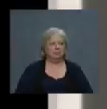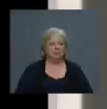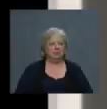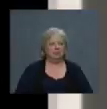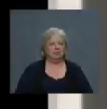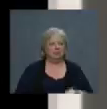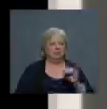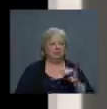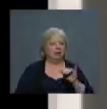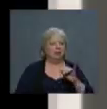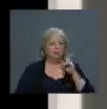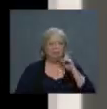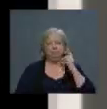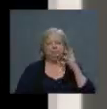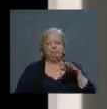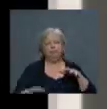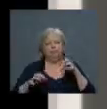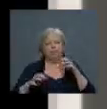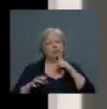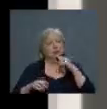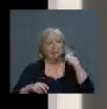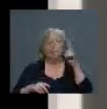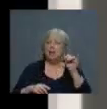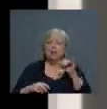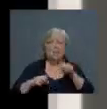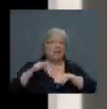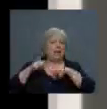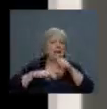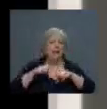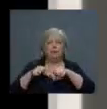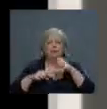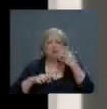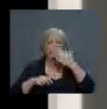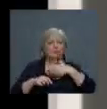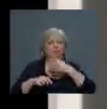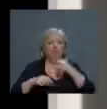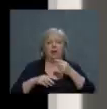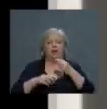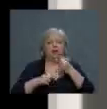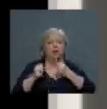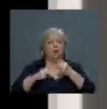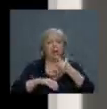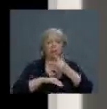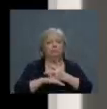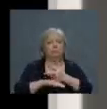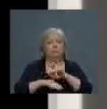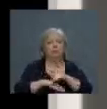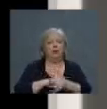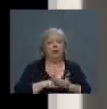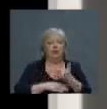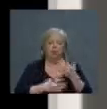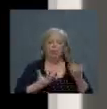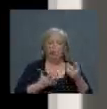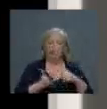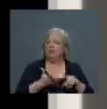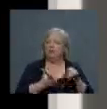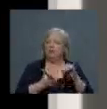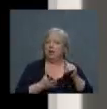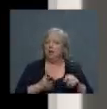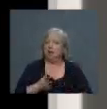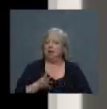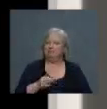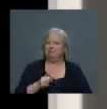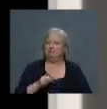Yeah. It looked like there were bicycles out front and a car sitting there this morning early. You might check it out. Somebody might